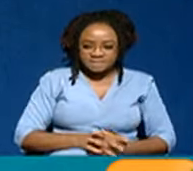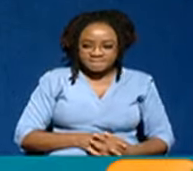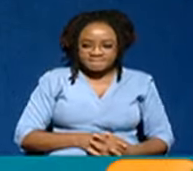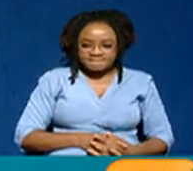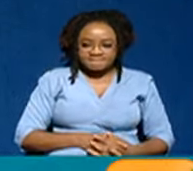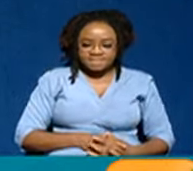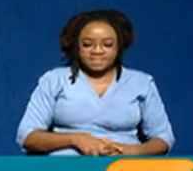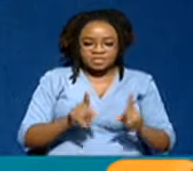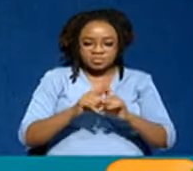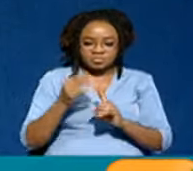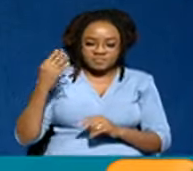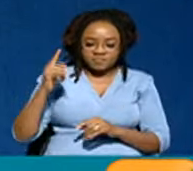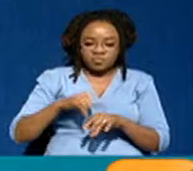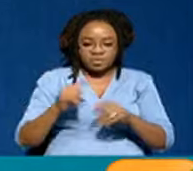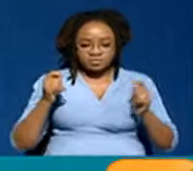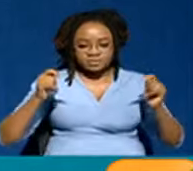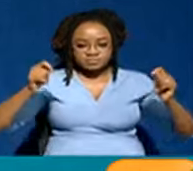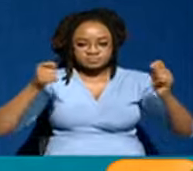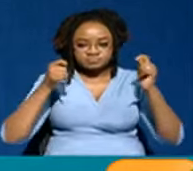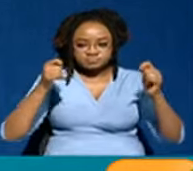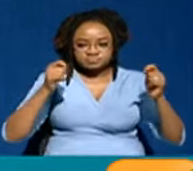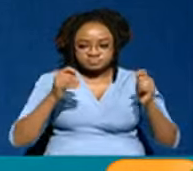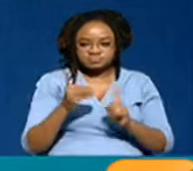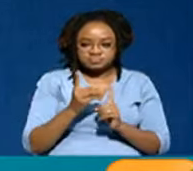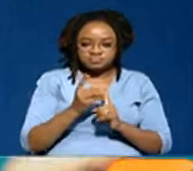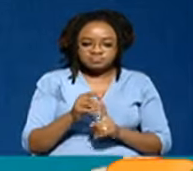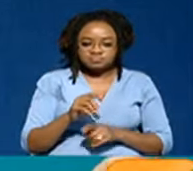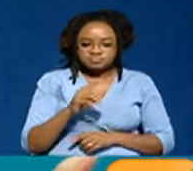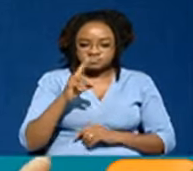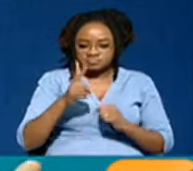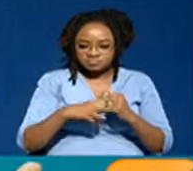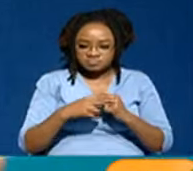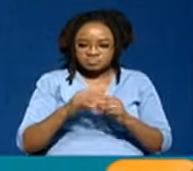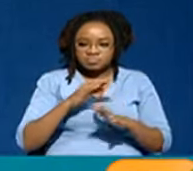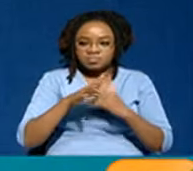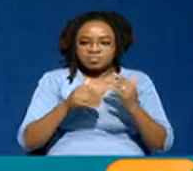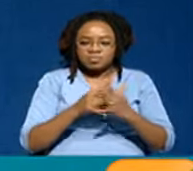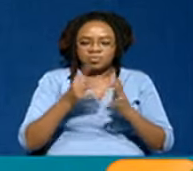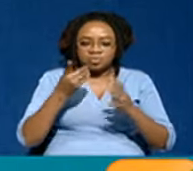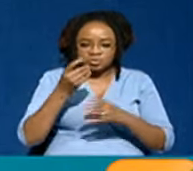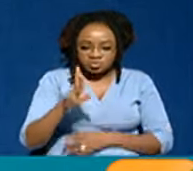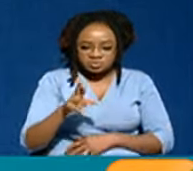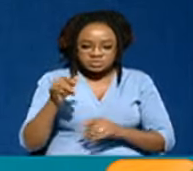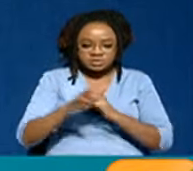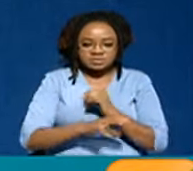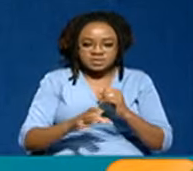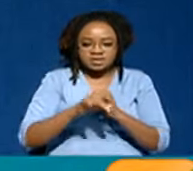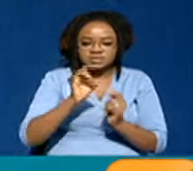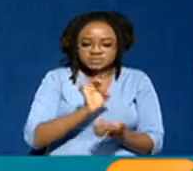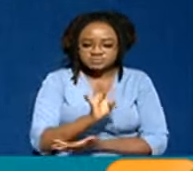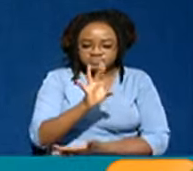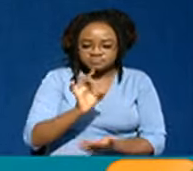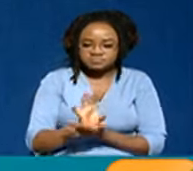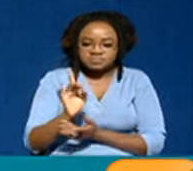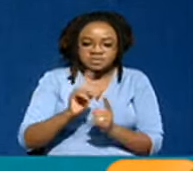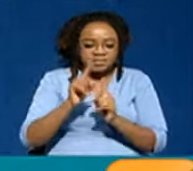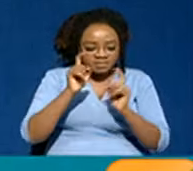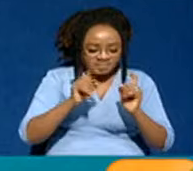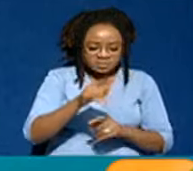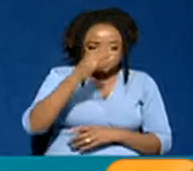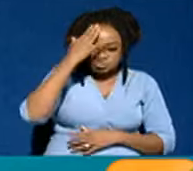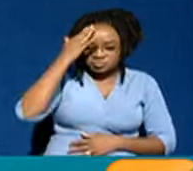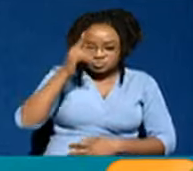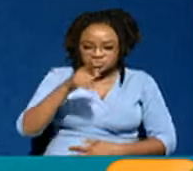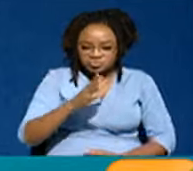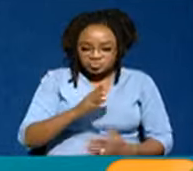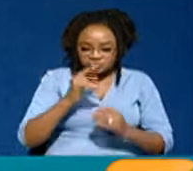our 100-day strike on day 37, almost every doctor in the country was fired. But if you know that what you're fighting for is right